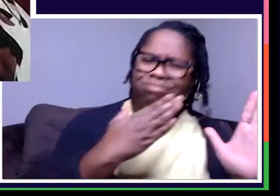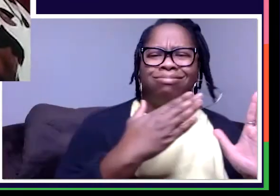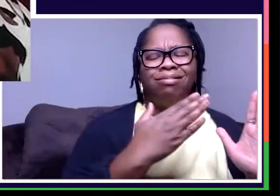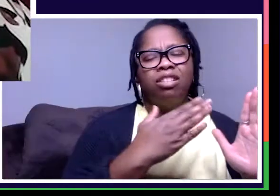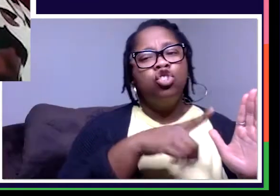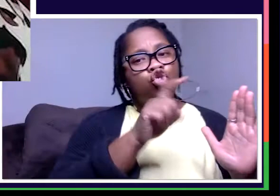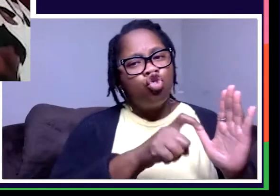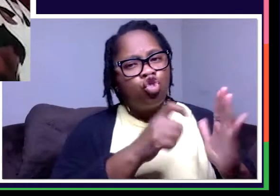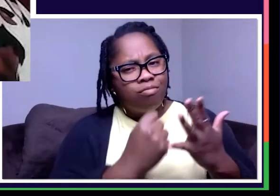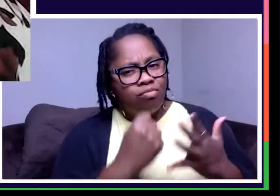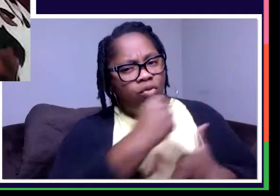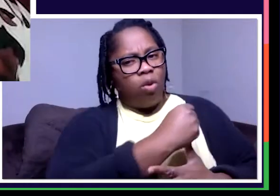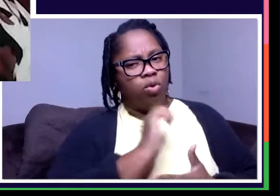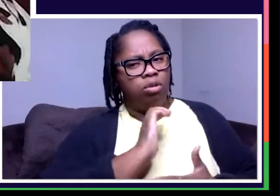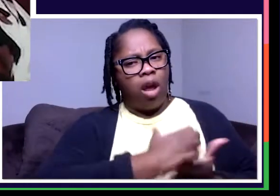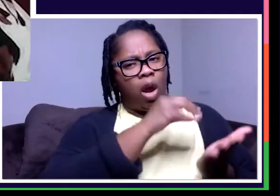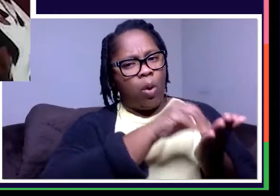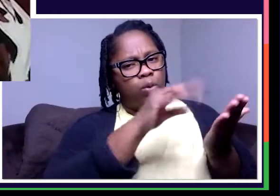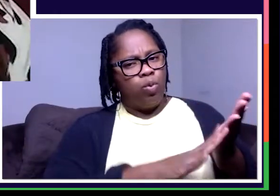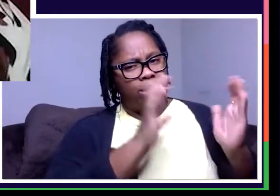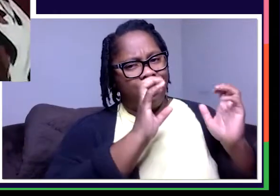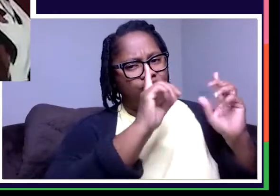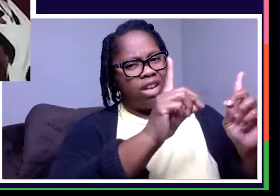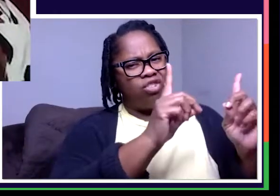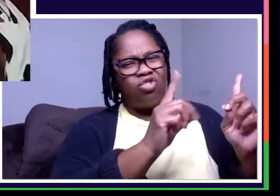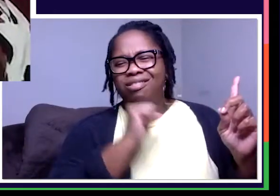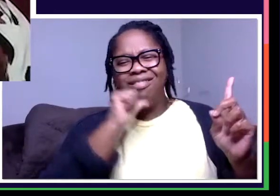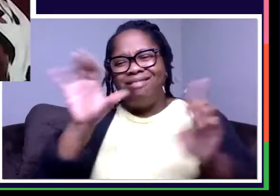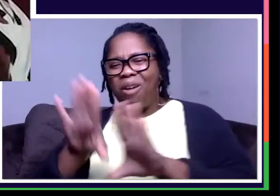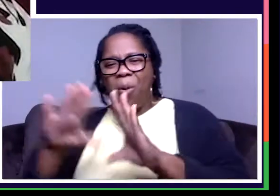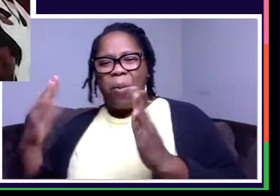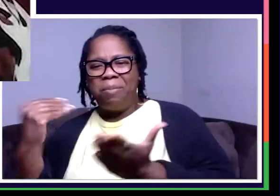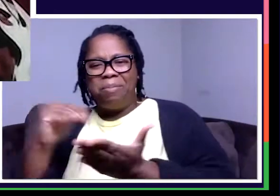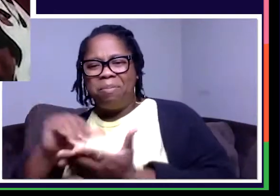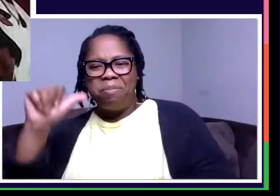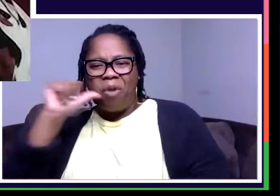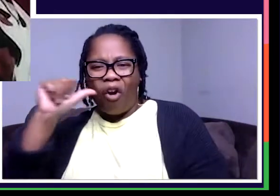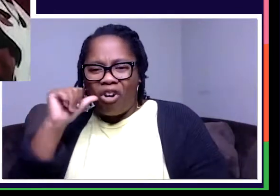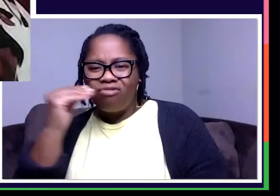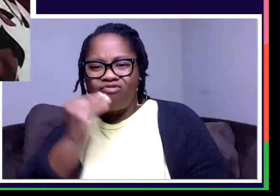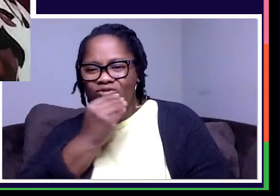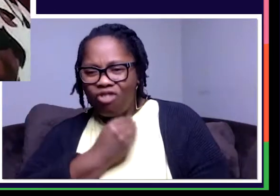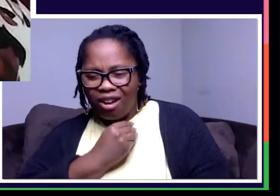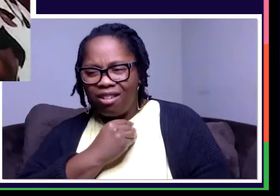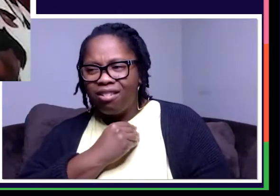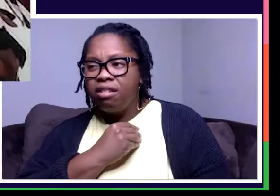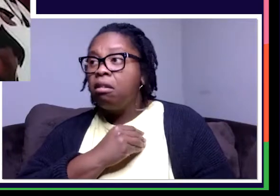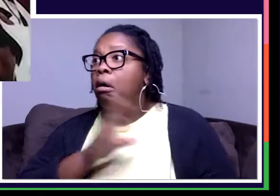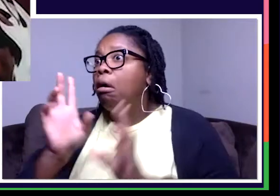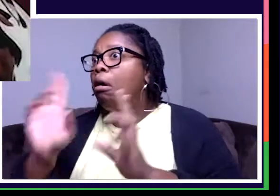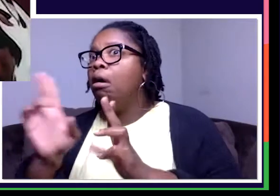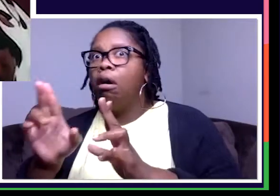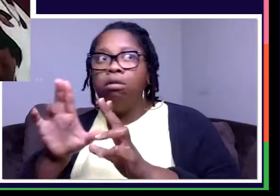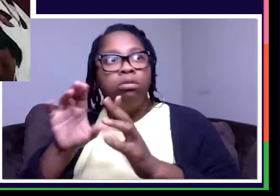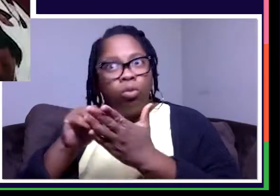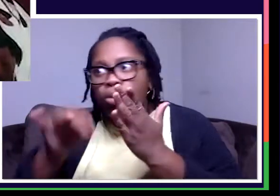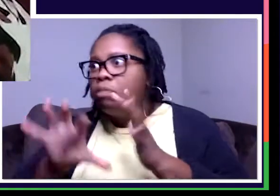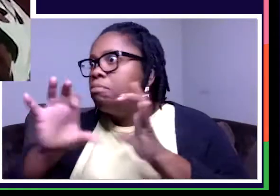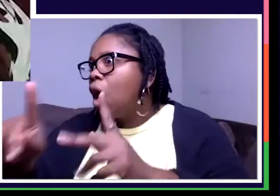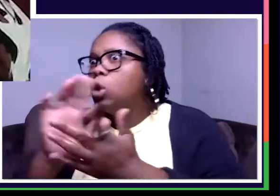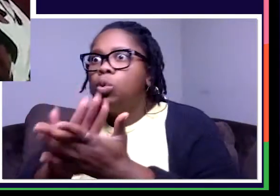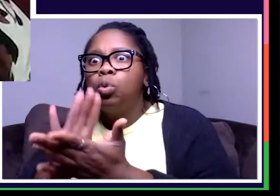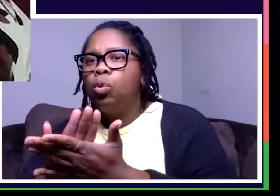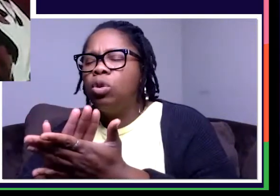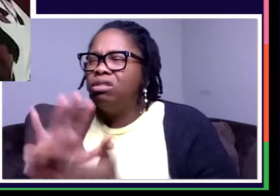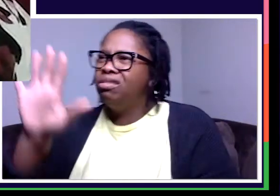should be about prioritizing our students' education over reopening bars and restaurants.